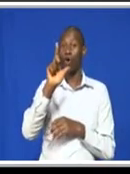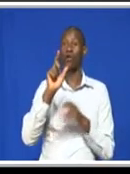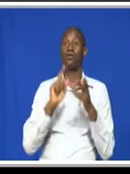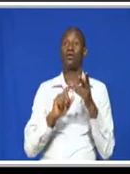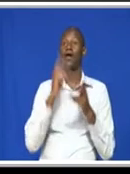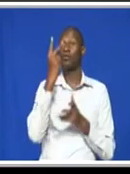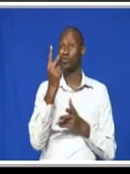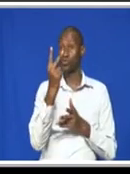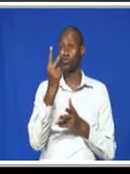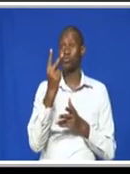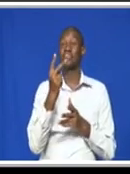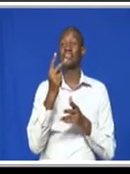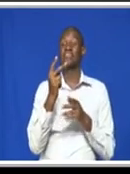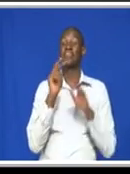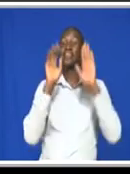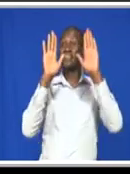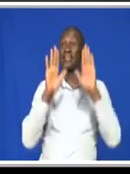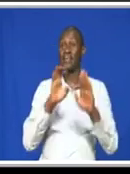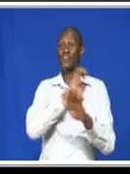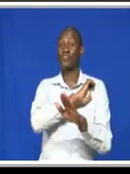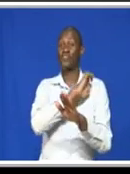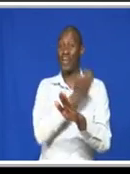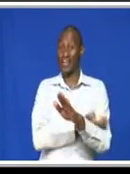2. The significance of energy.